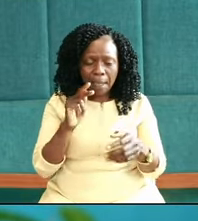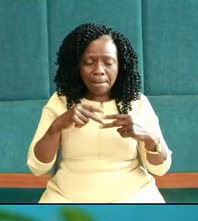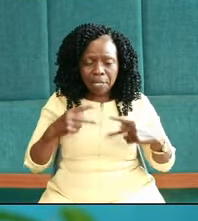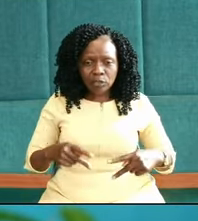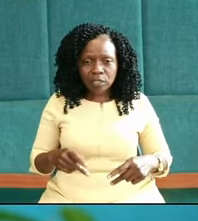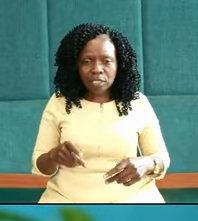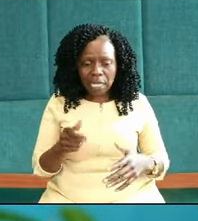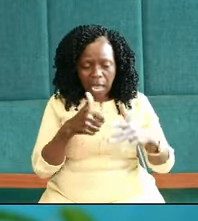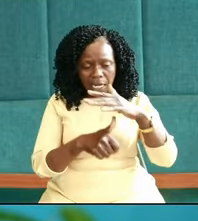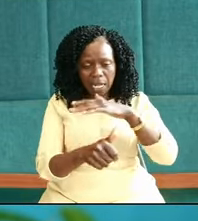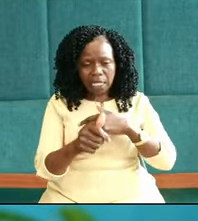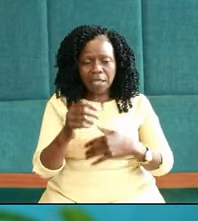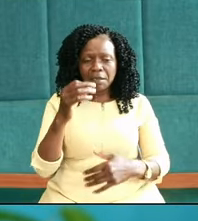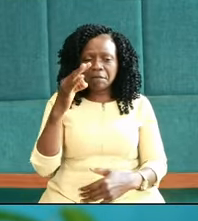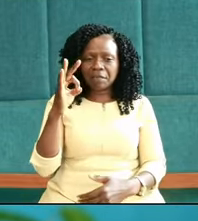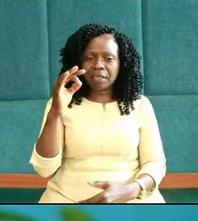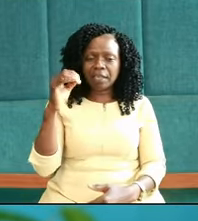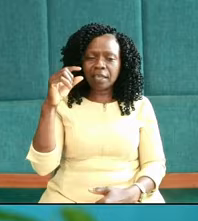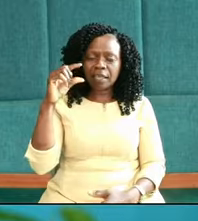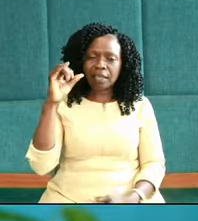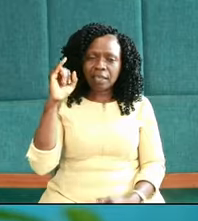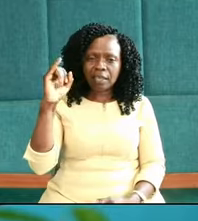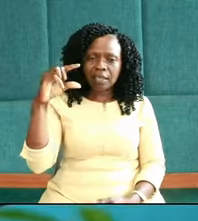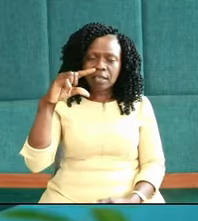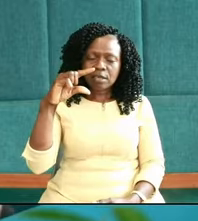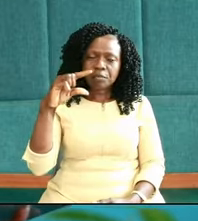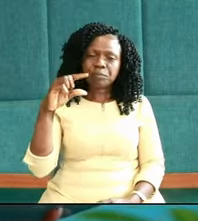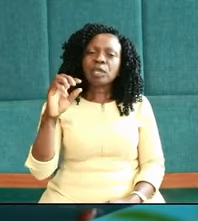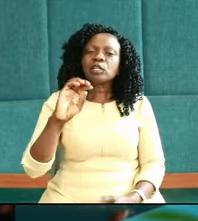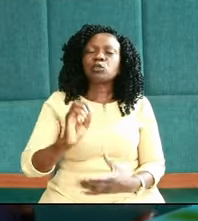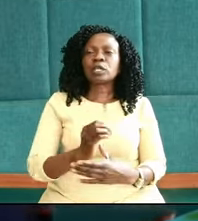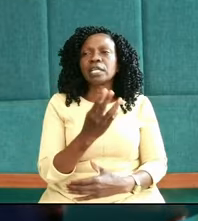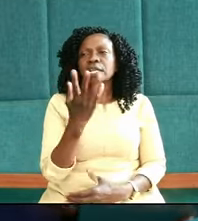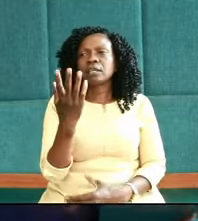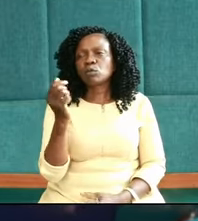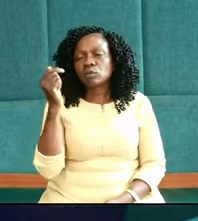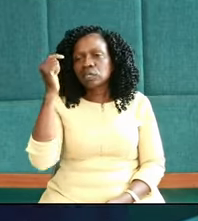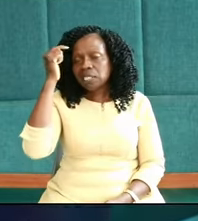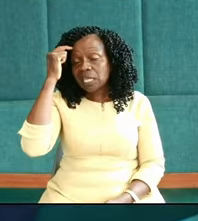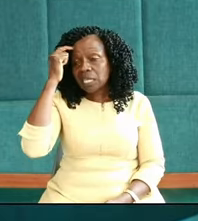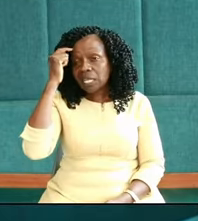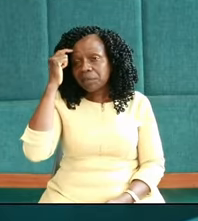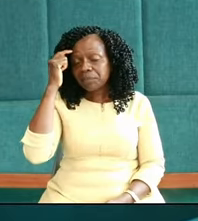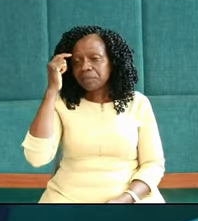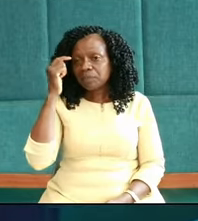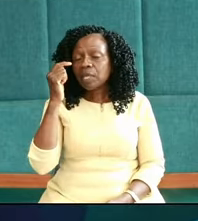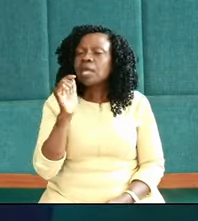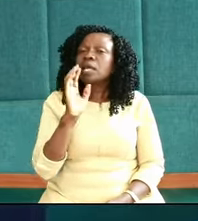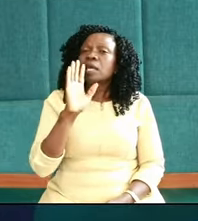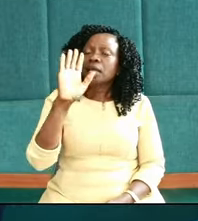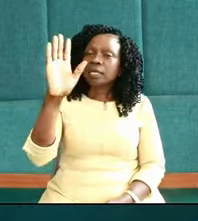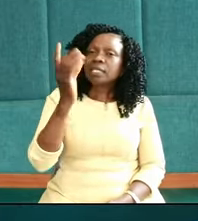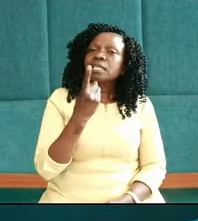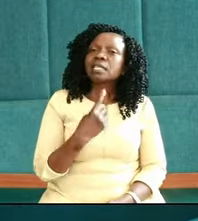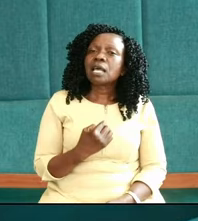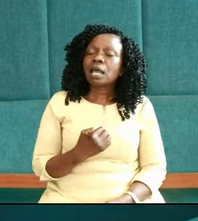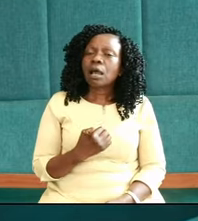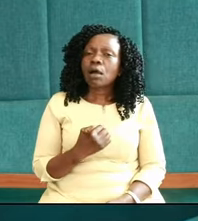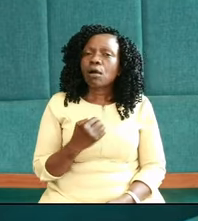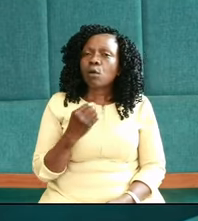So Nathanael was under the fig tree, and he was waiting to, his desire was to see the Messiah.